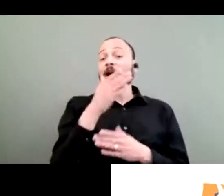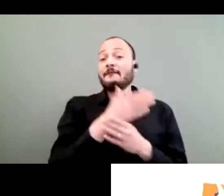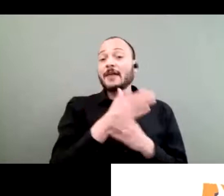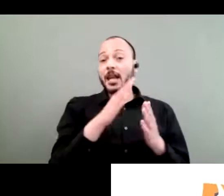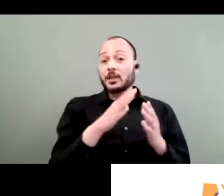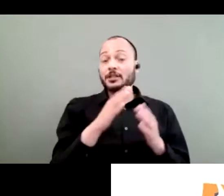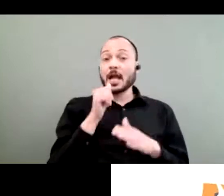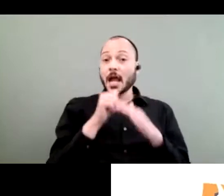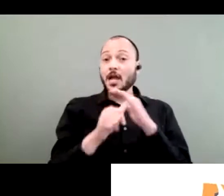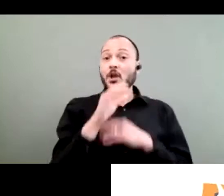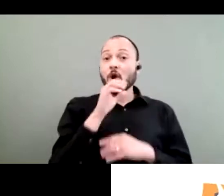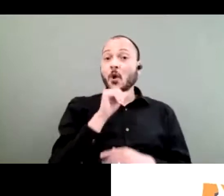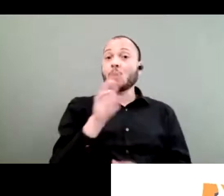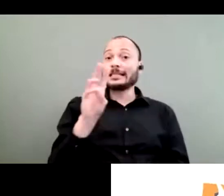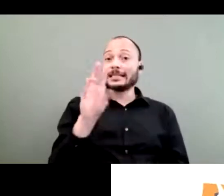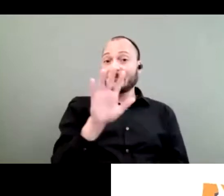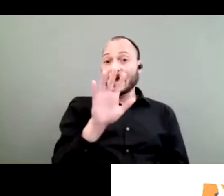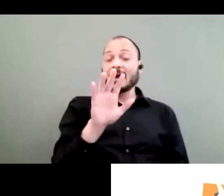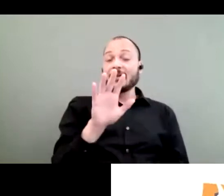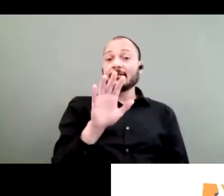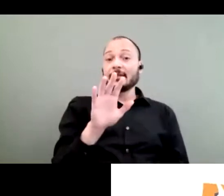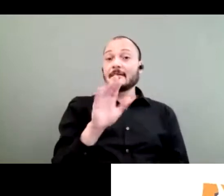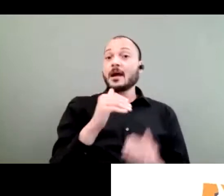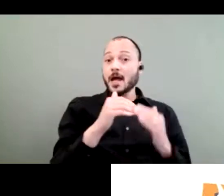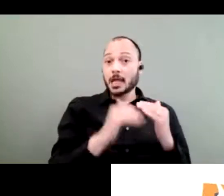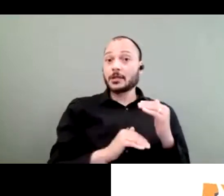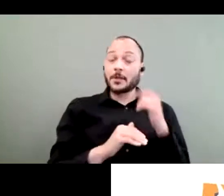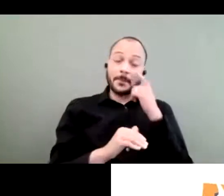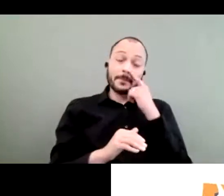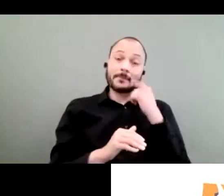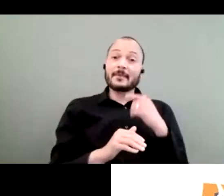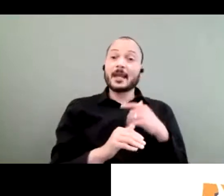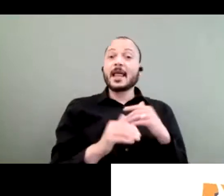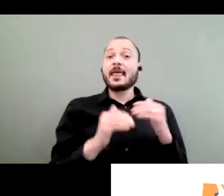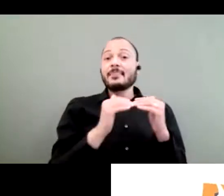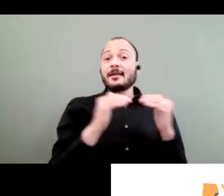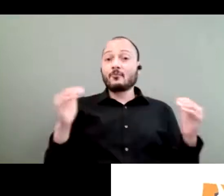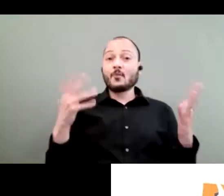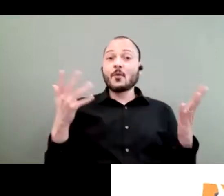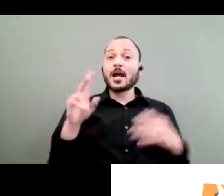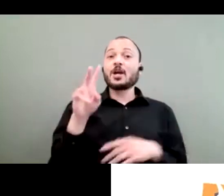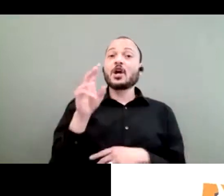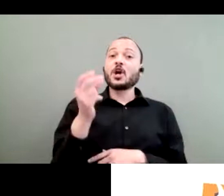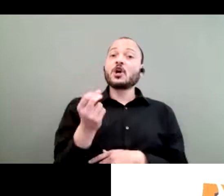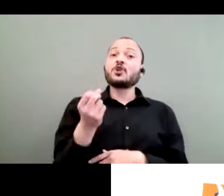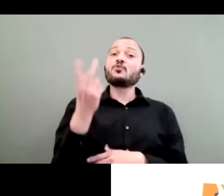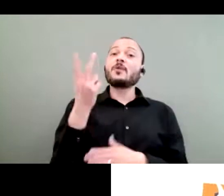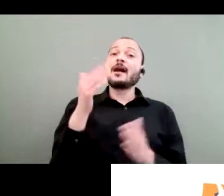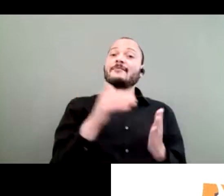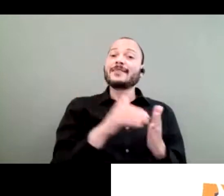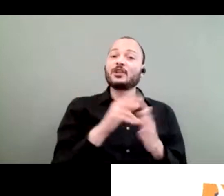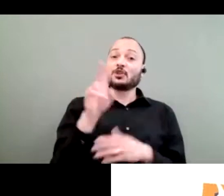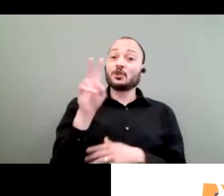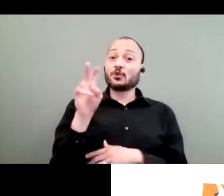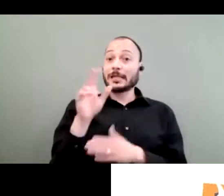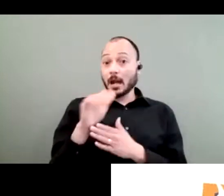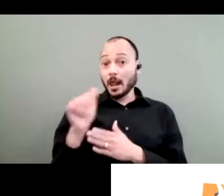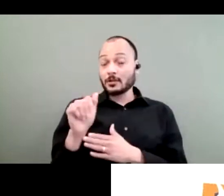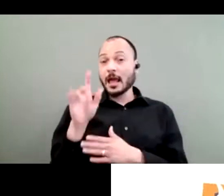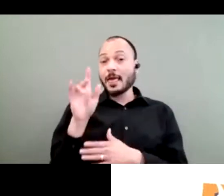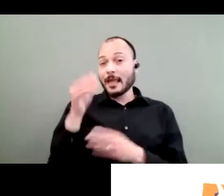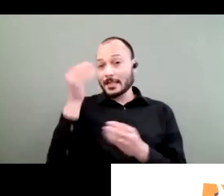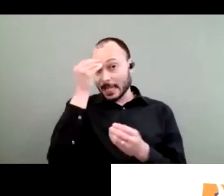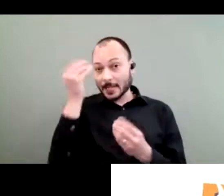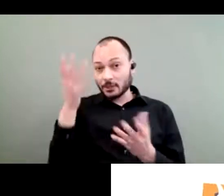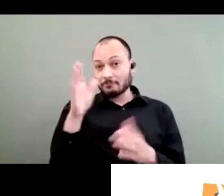the age of 65, the threshold amount is $12,200. So that's to let you know, hey,